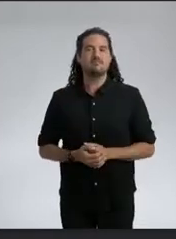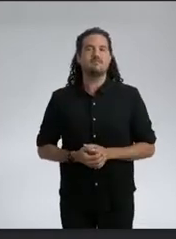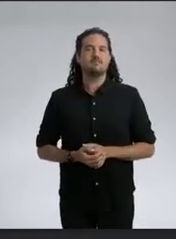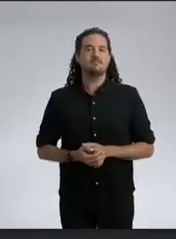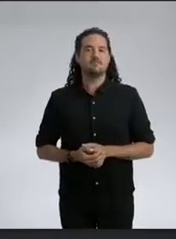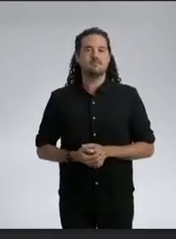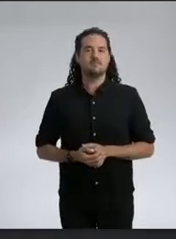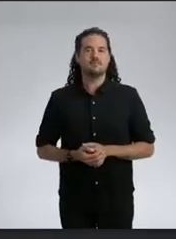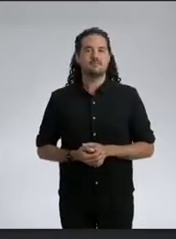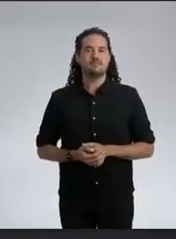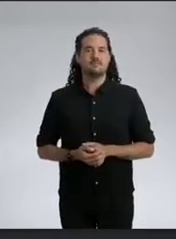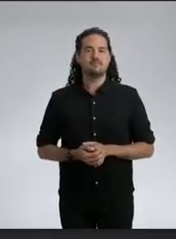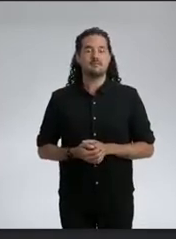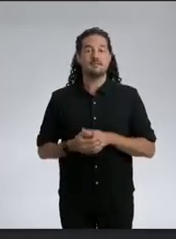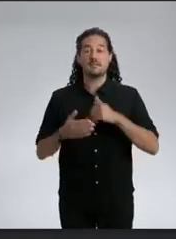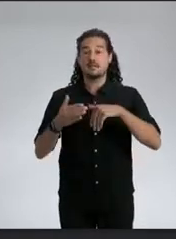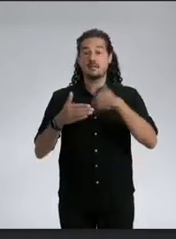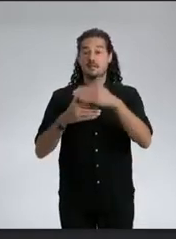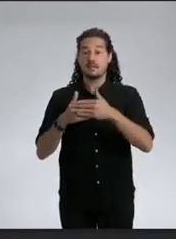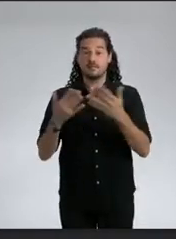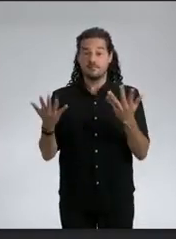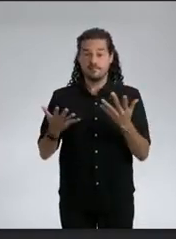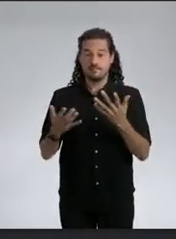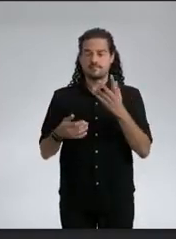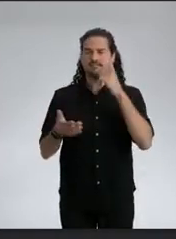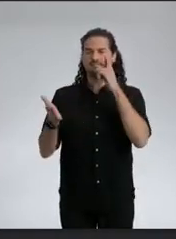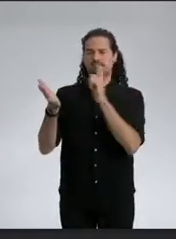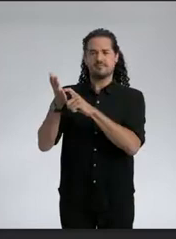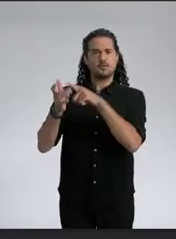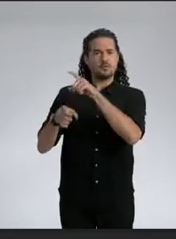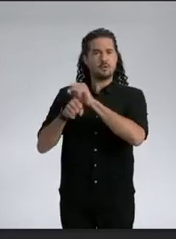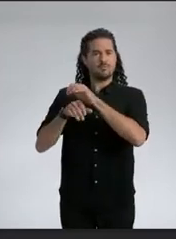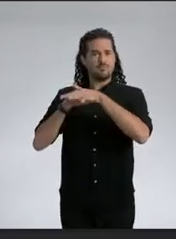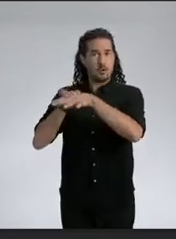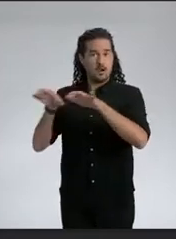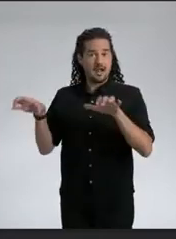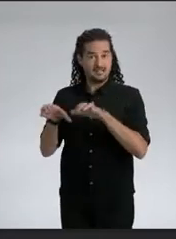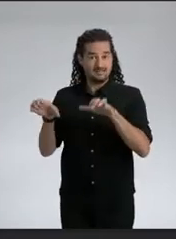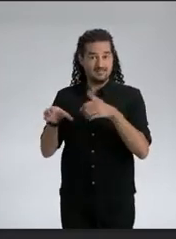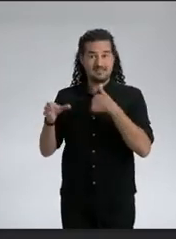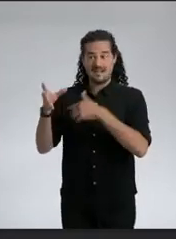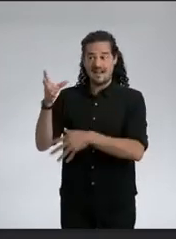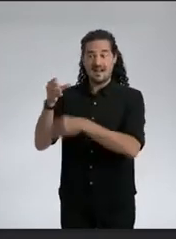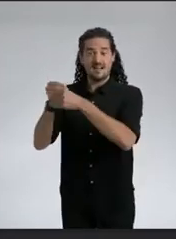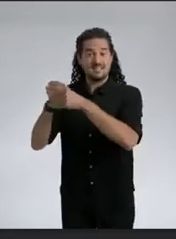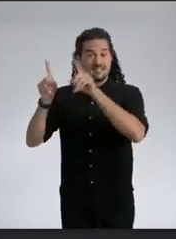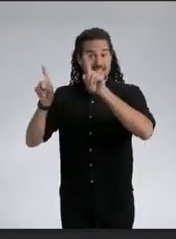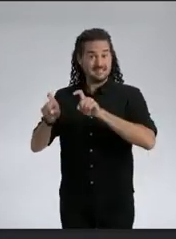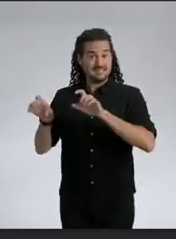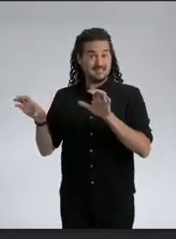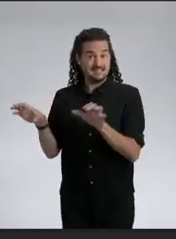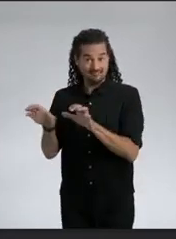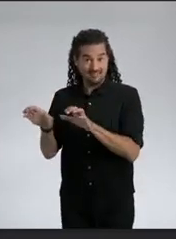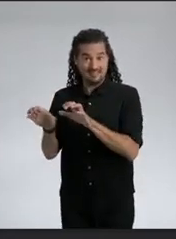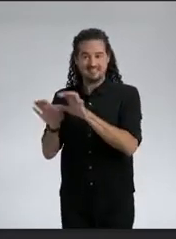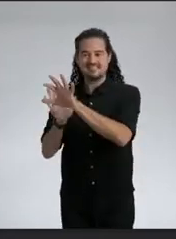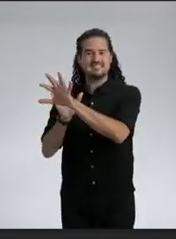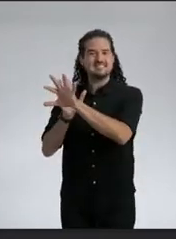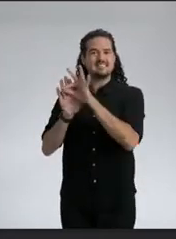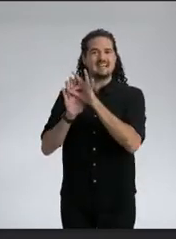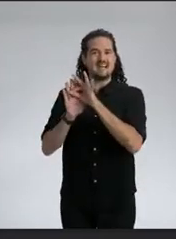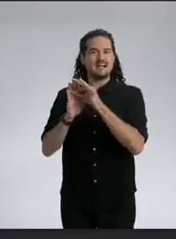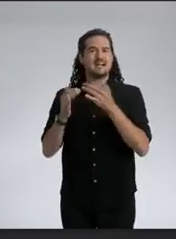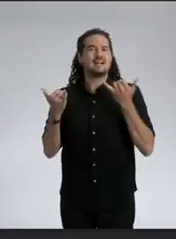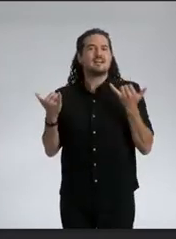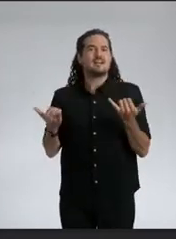Next, I'll look at the workflow's actions, where I'll add a test action, then select an existing iOS test plan from